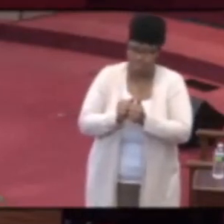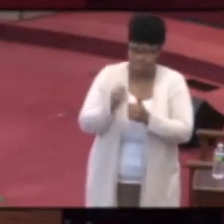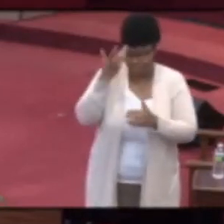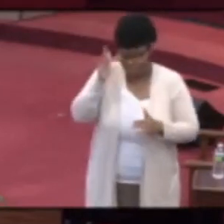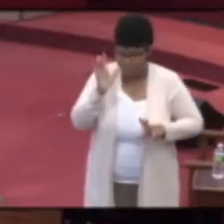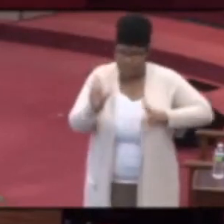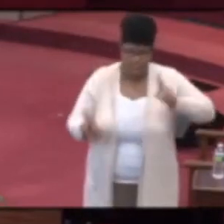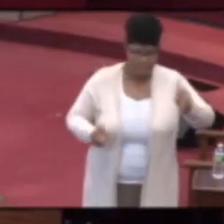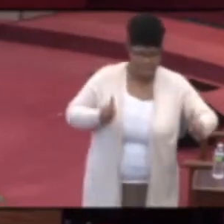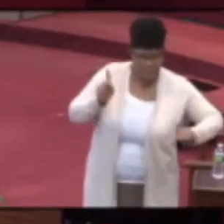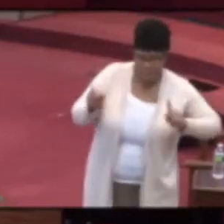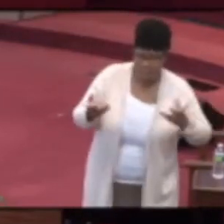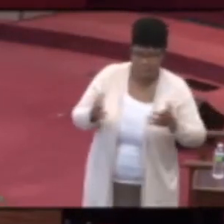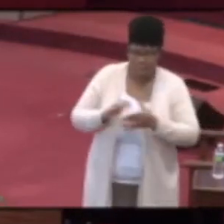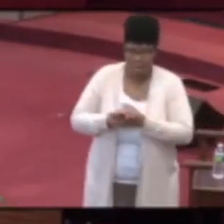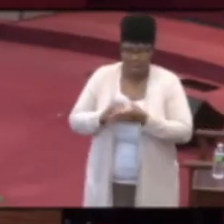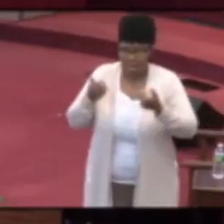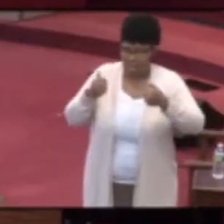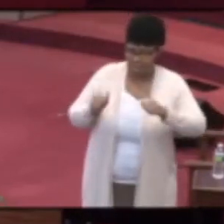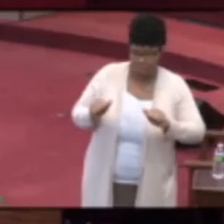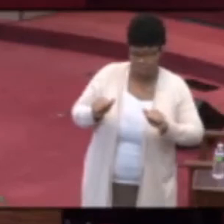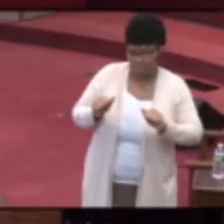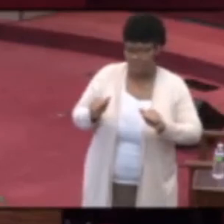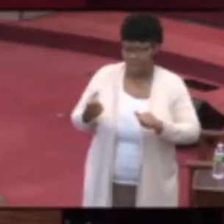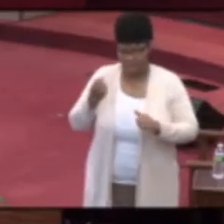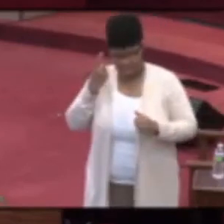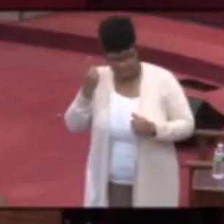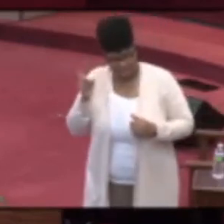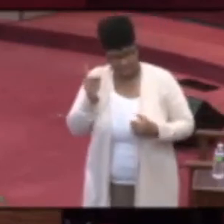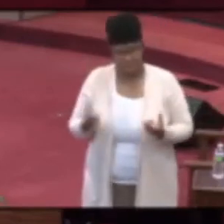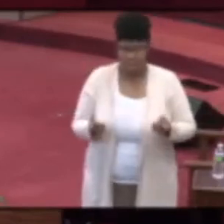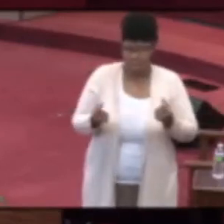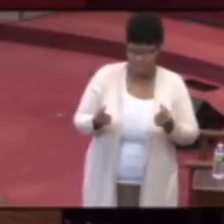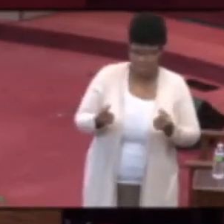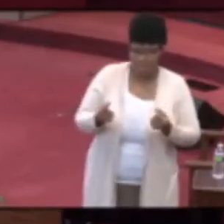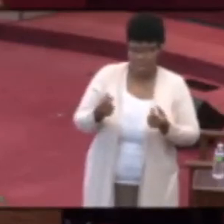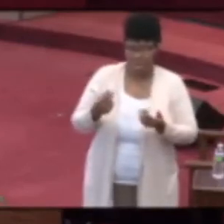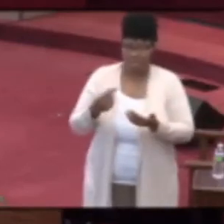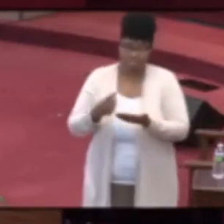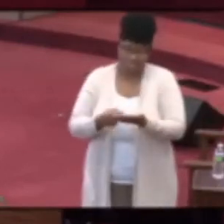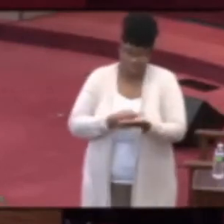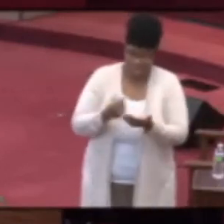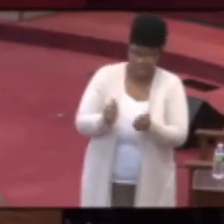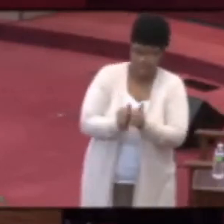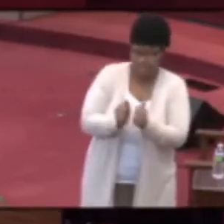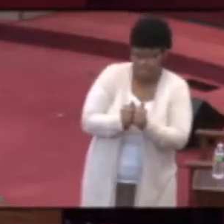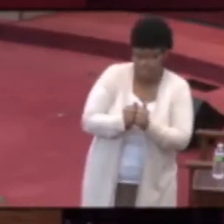to get his mind right by talking to physicians and merchants. He's talking to God.